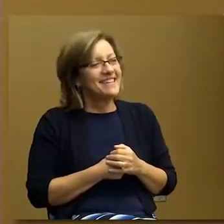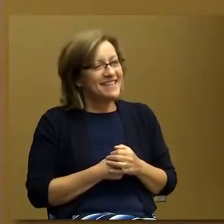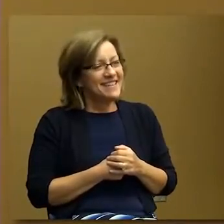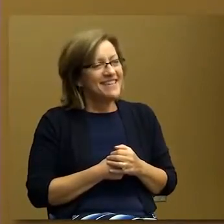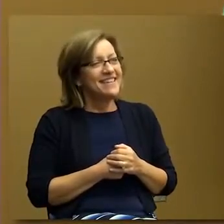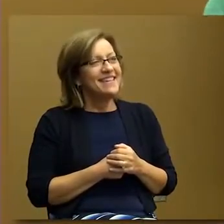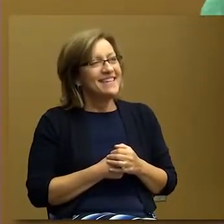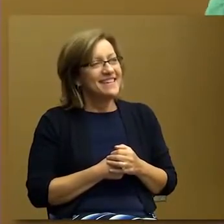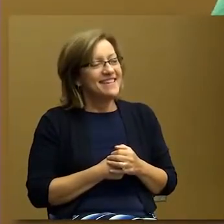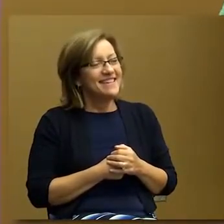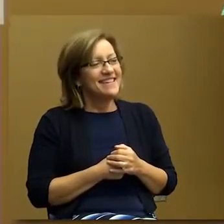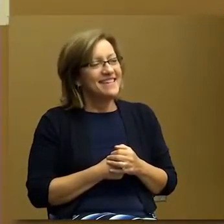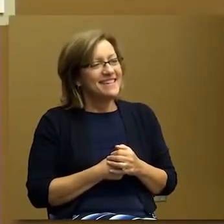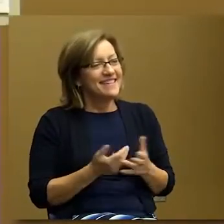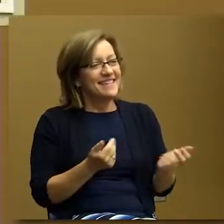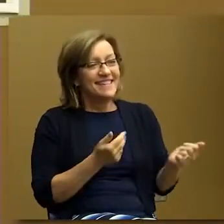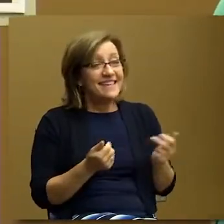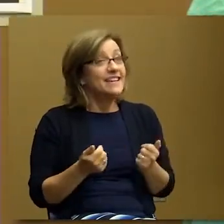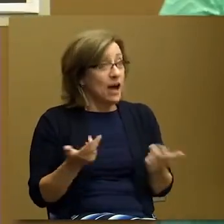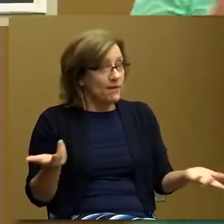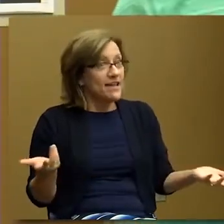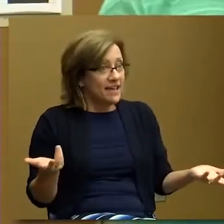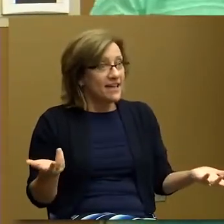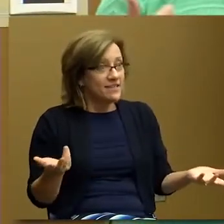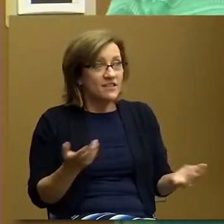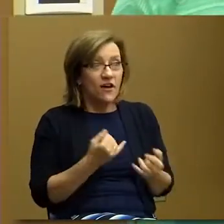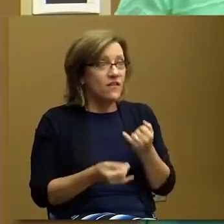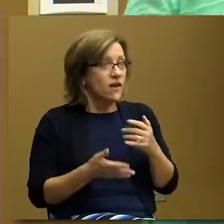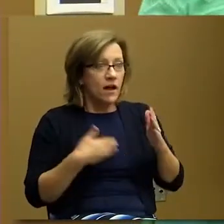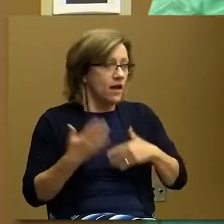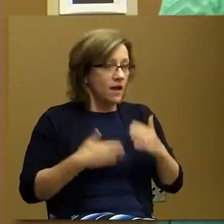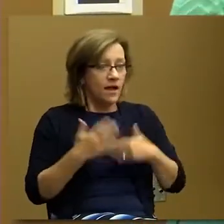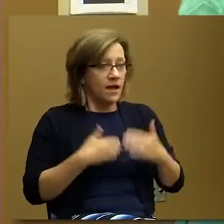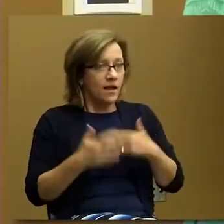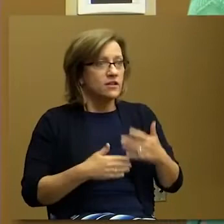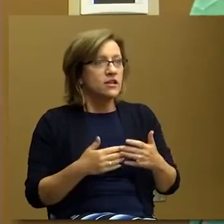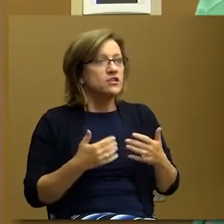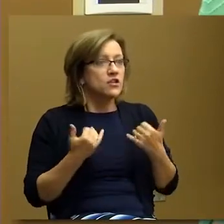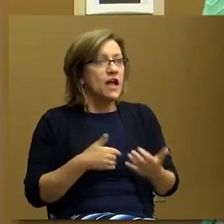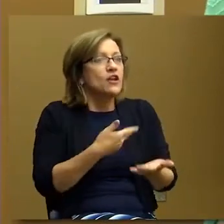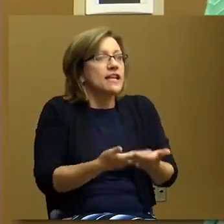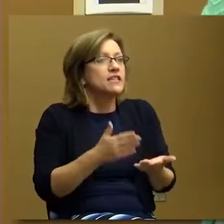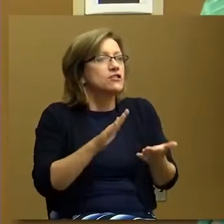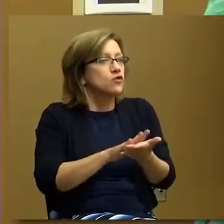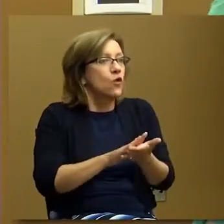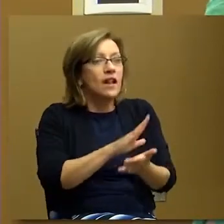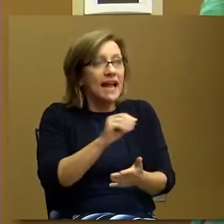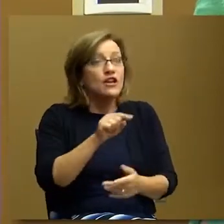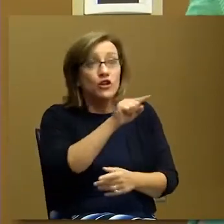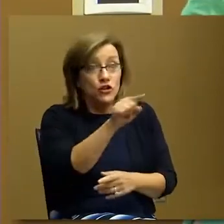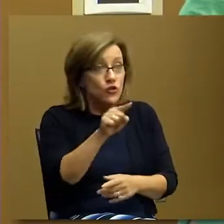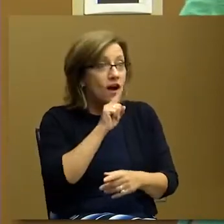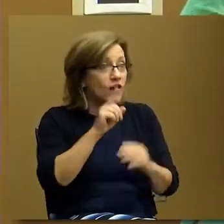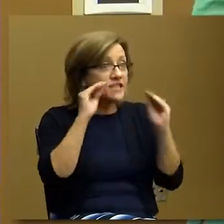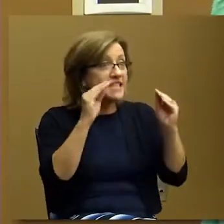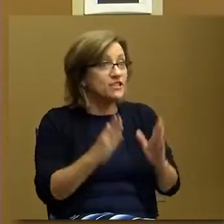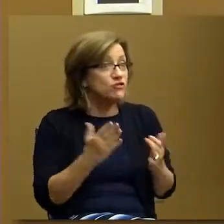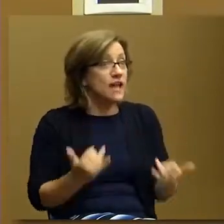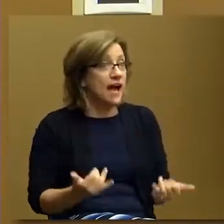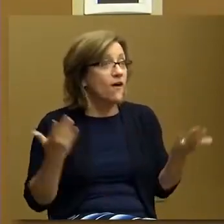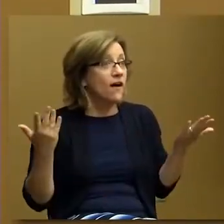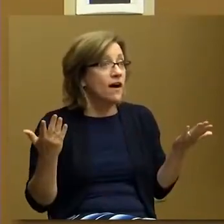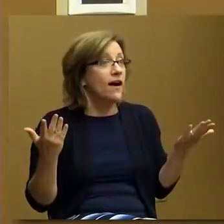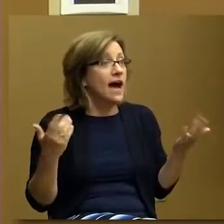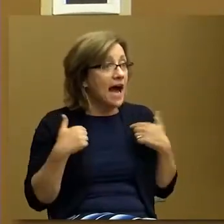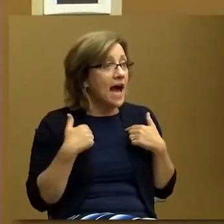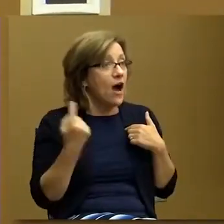Anyway, so, but then you go to school and you're the teacher. You know, well, I taught, you know, I